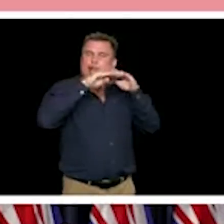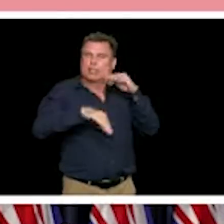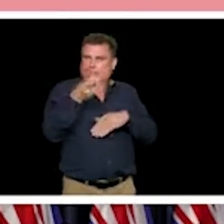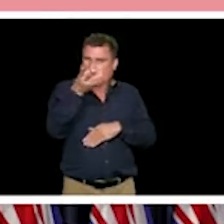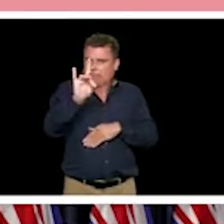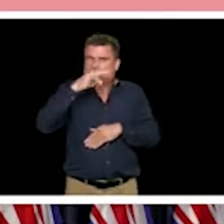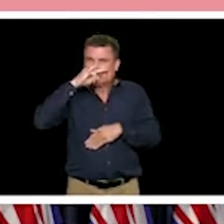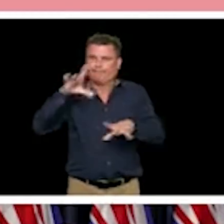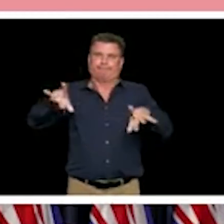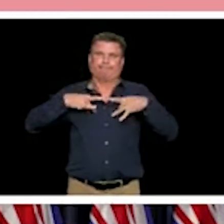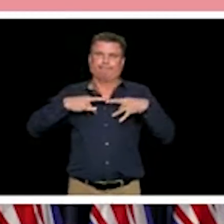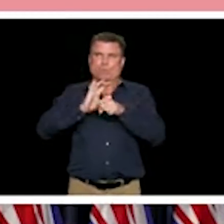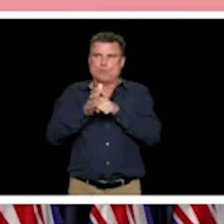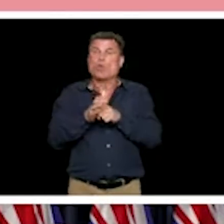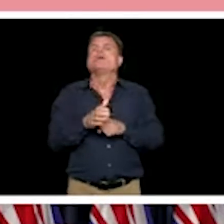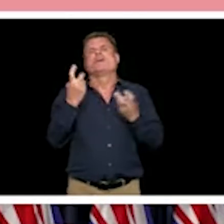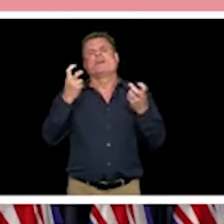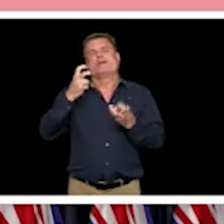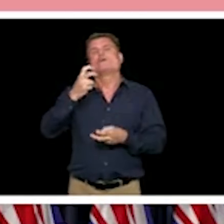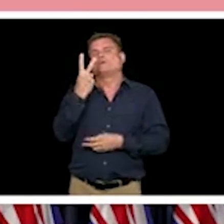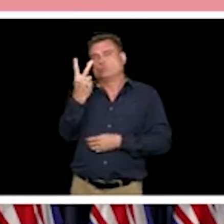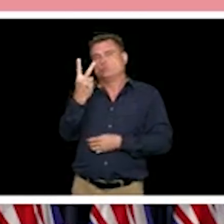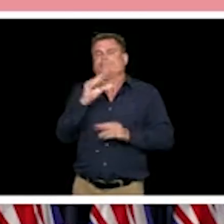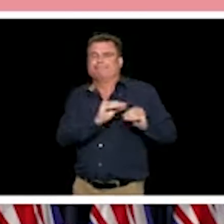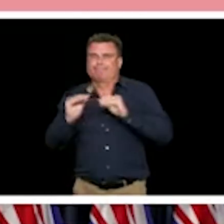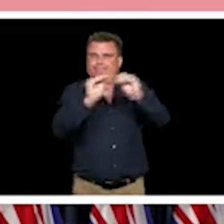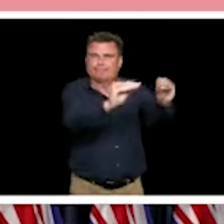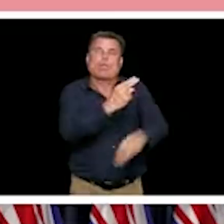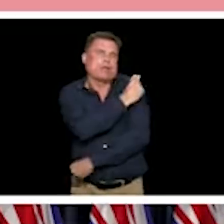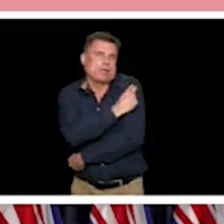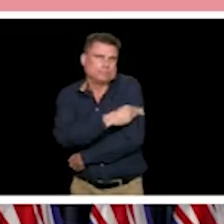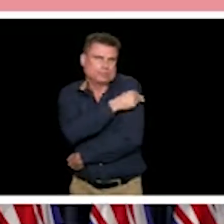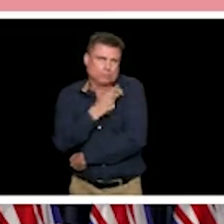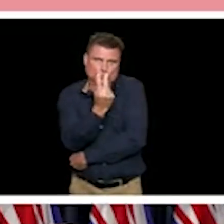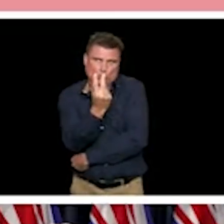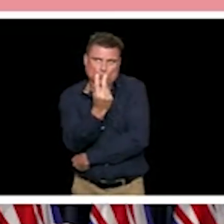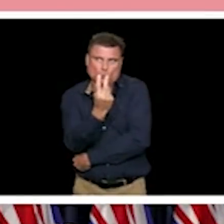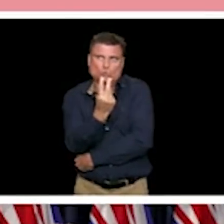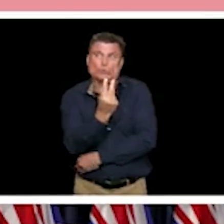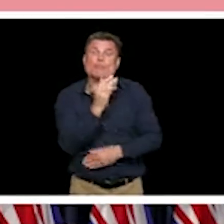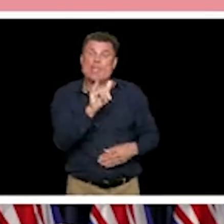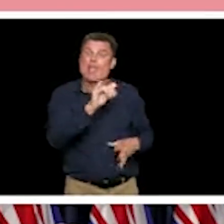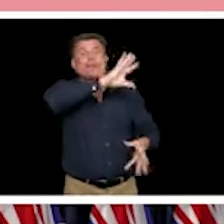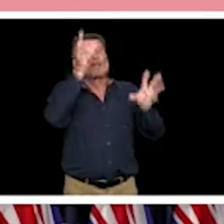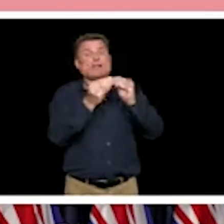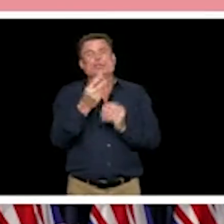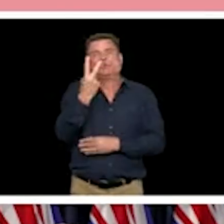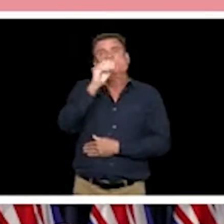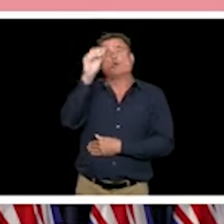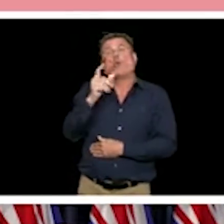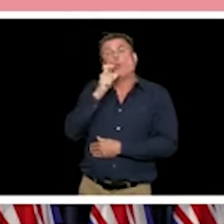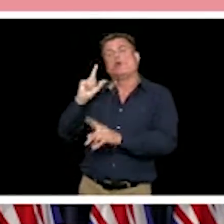been diagnosed with COVID-19, 2 of whom were hospitalized. And so this reflects about 2% of